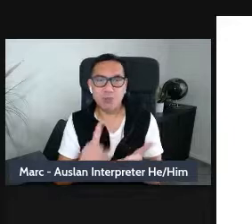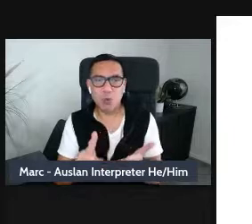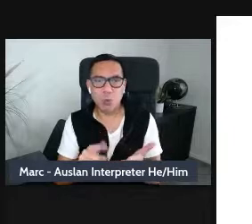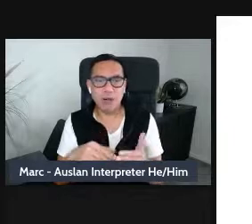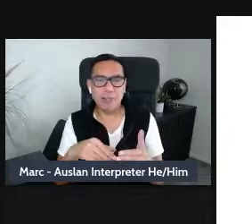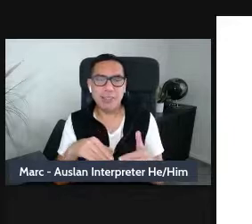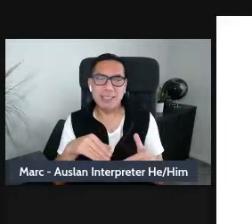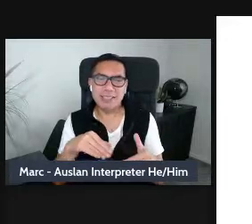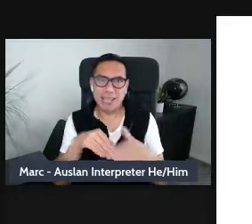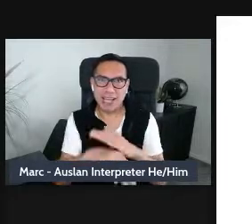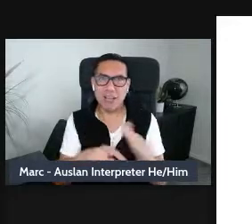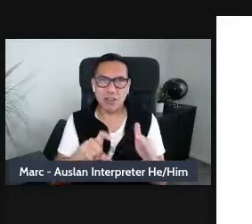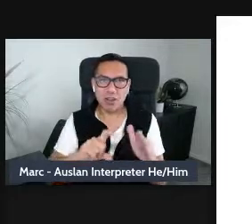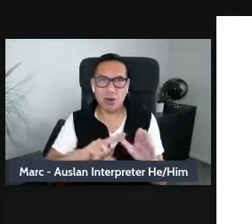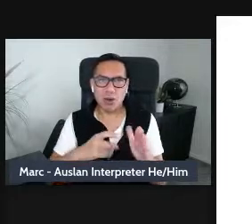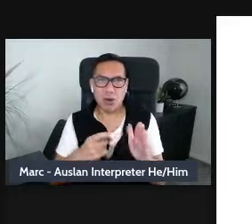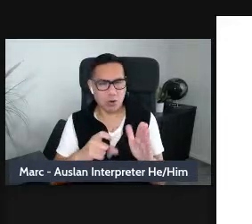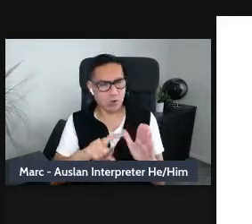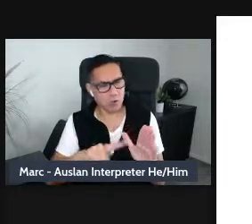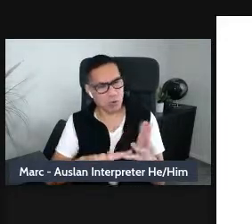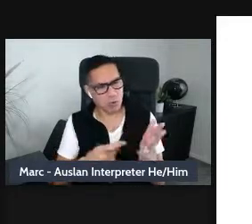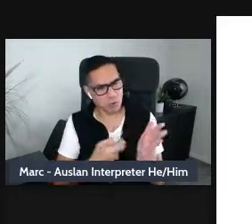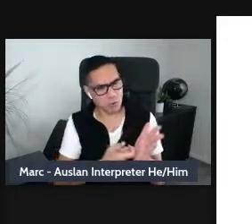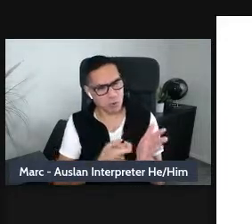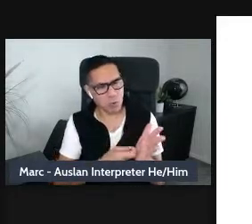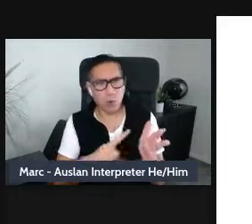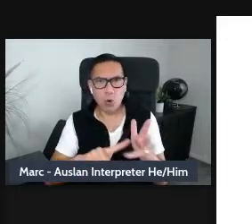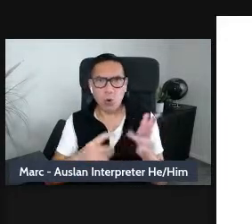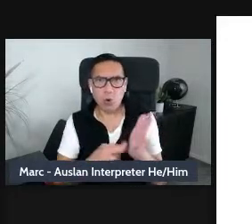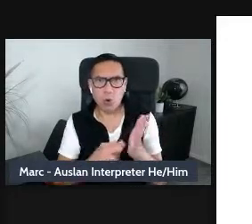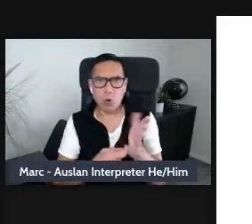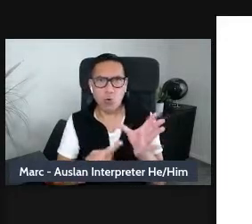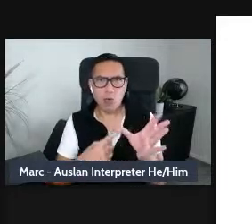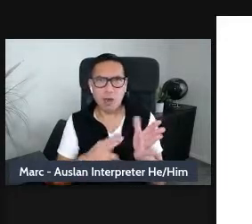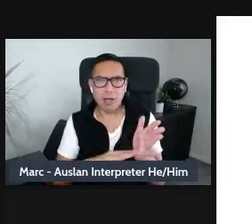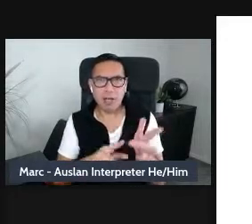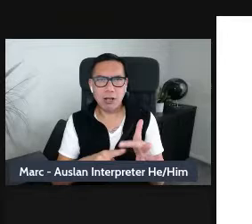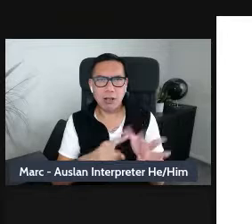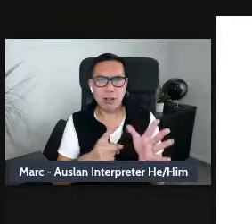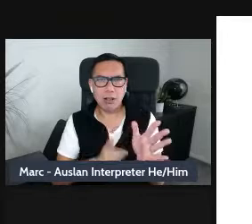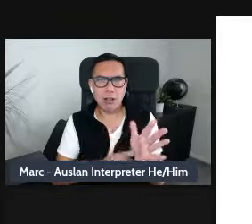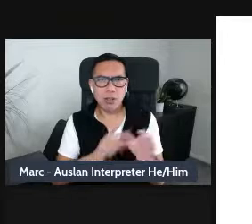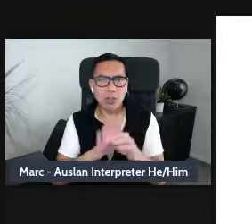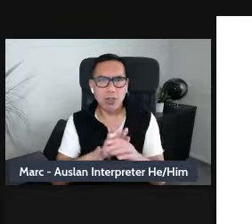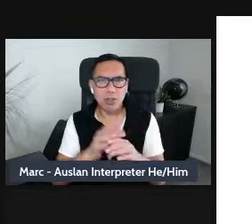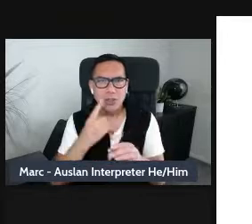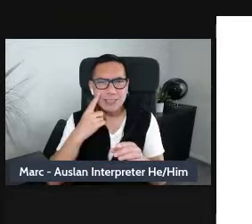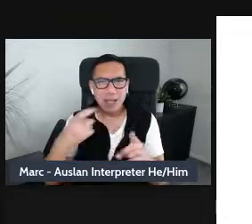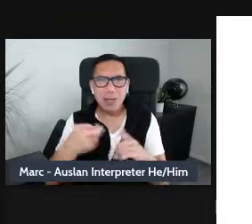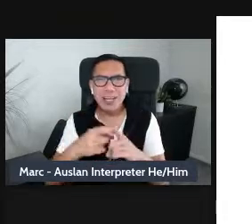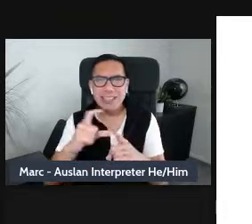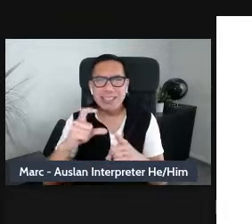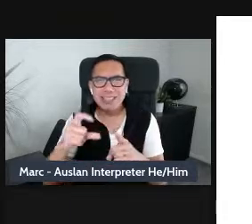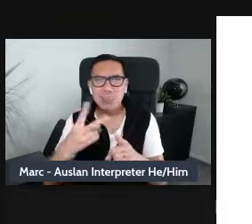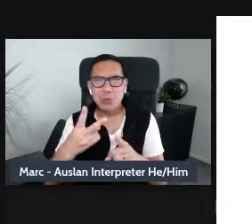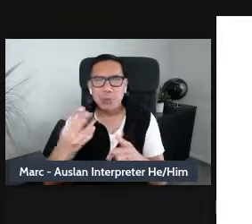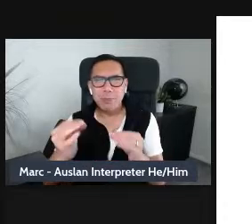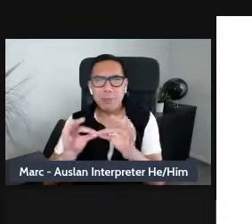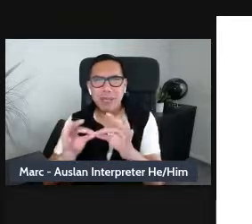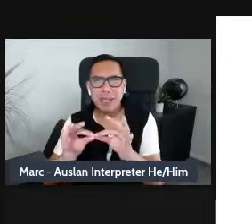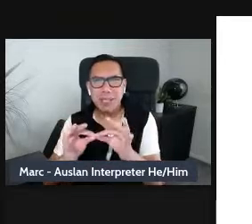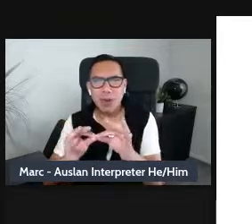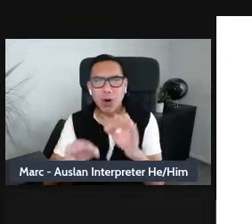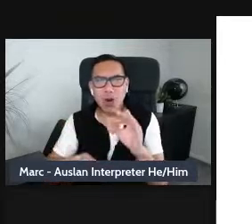you look at the graph on the left though, you'll see something called KCC2B or CAM